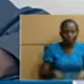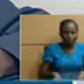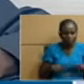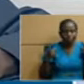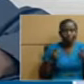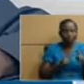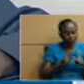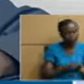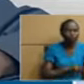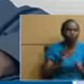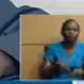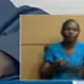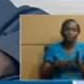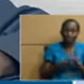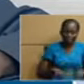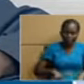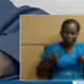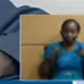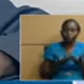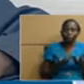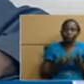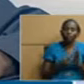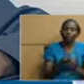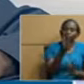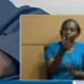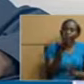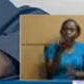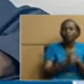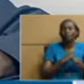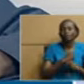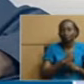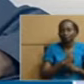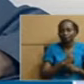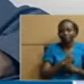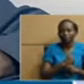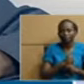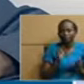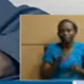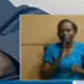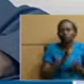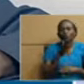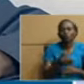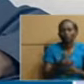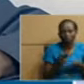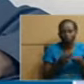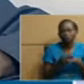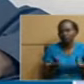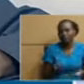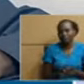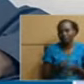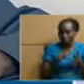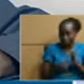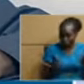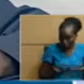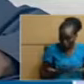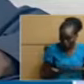means that the life expectancy that we have of 63 years is likely to be beyond that very soon. So the issue here